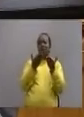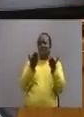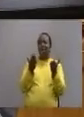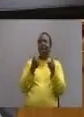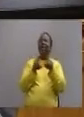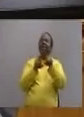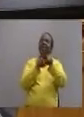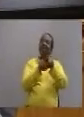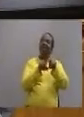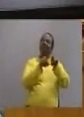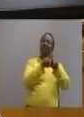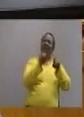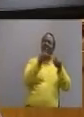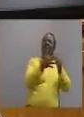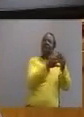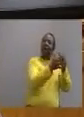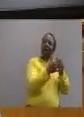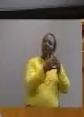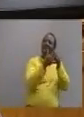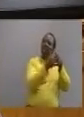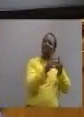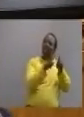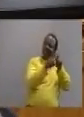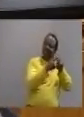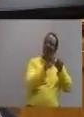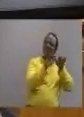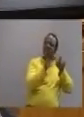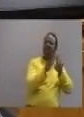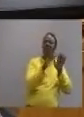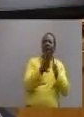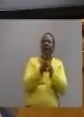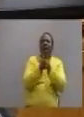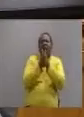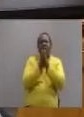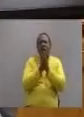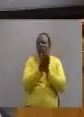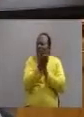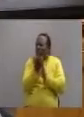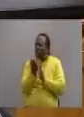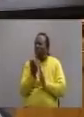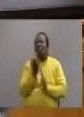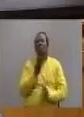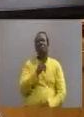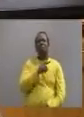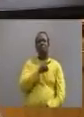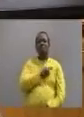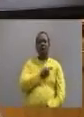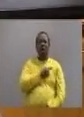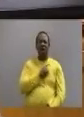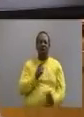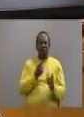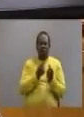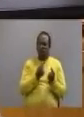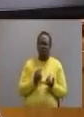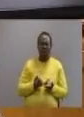States of America, where there is a First Amendment clause. And I wish to ask all of you, why? Why do you do that? Do